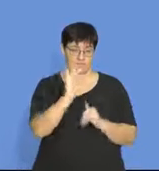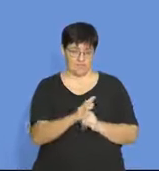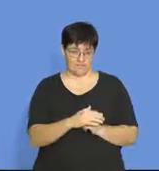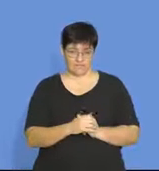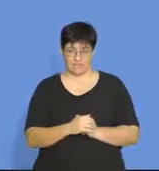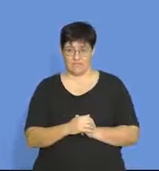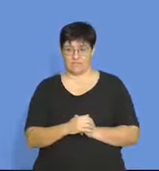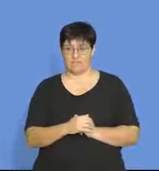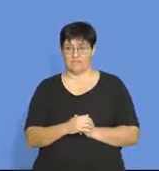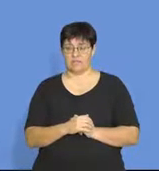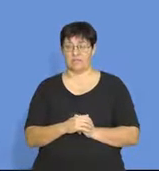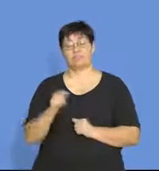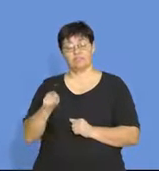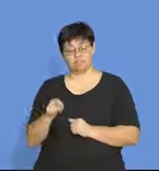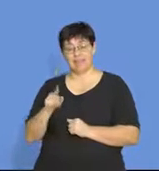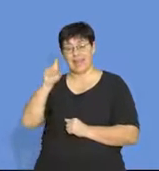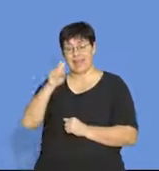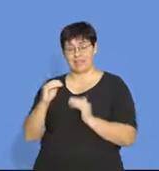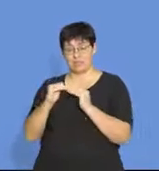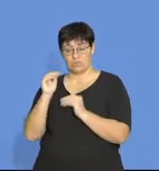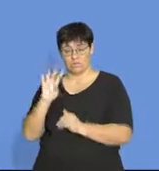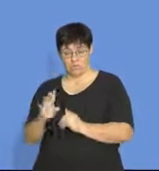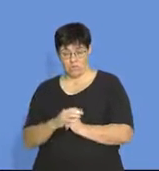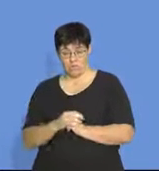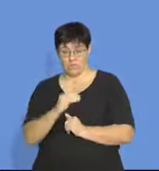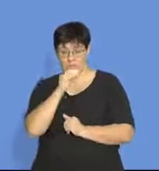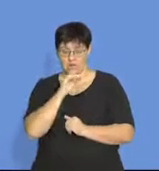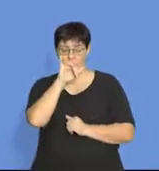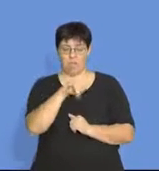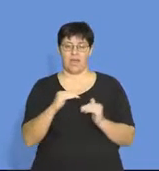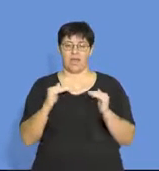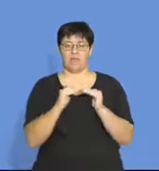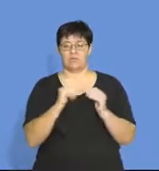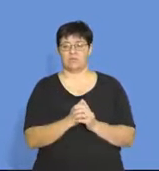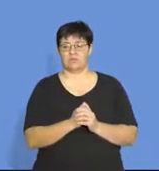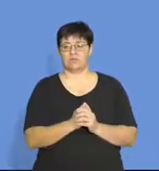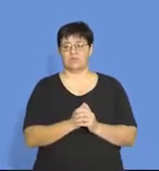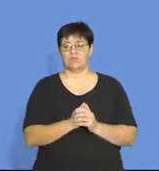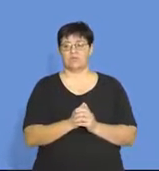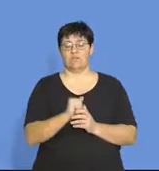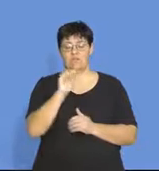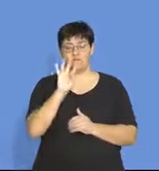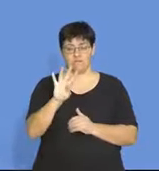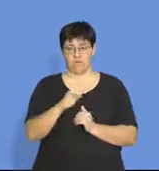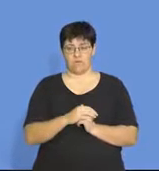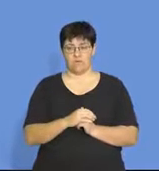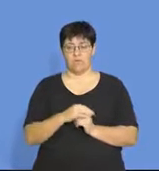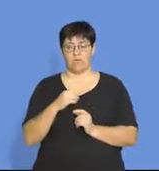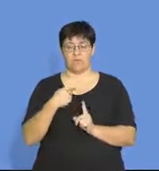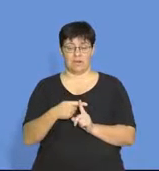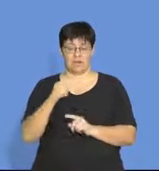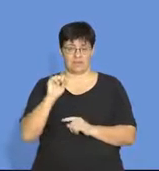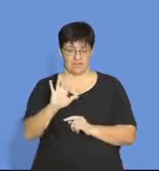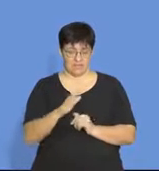5. And then for x equals to 4, I will have y as equals to